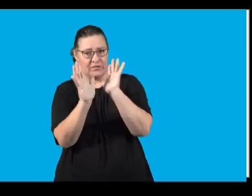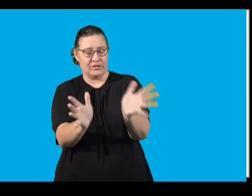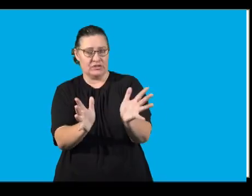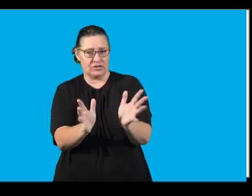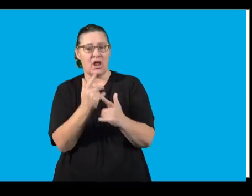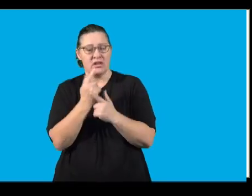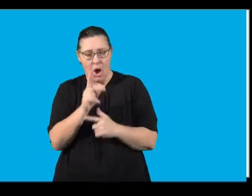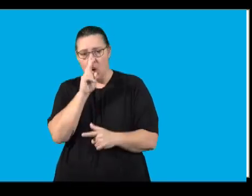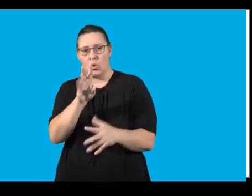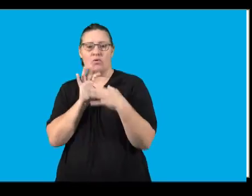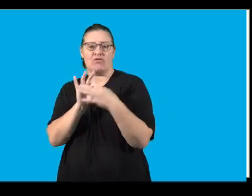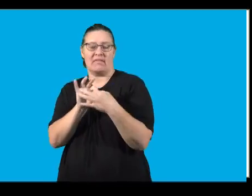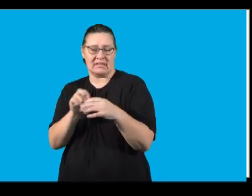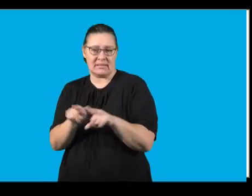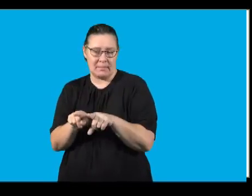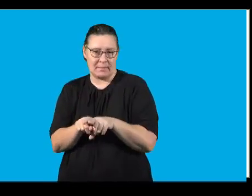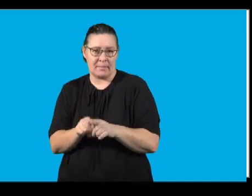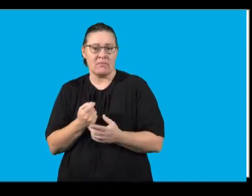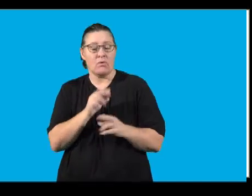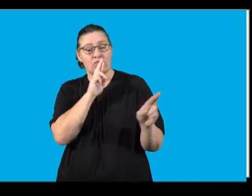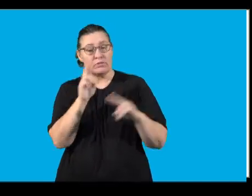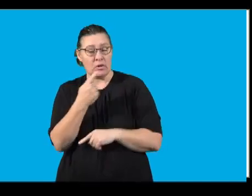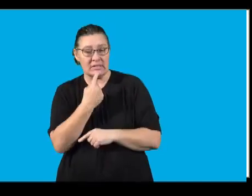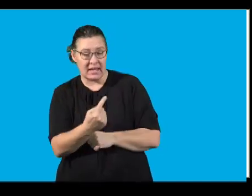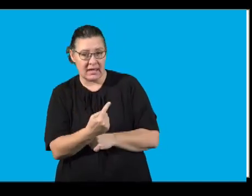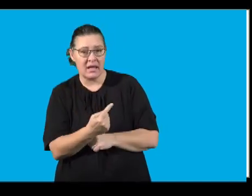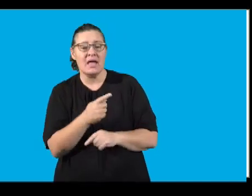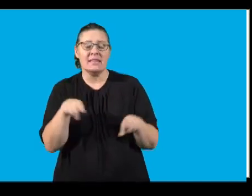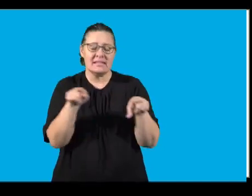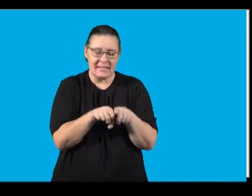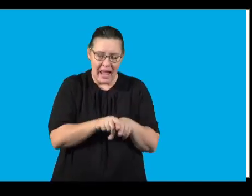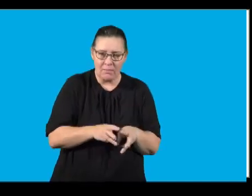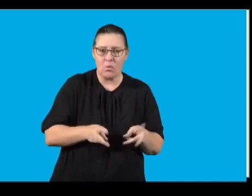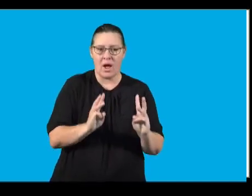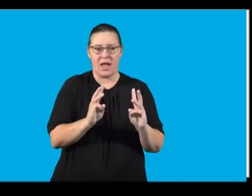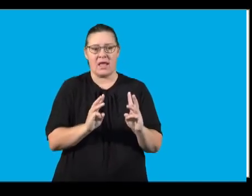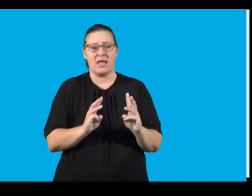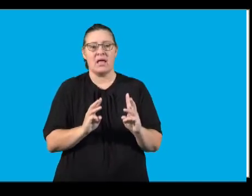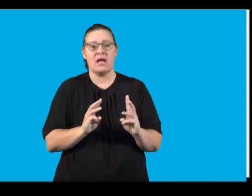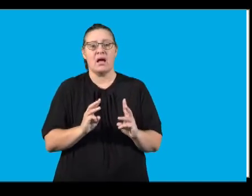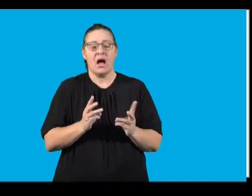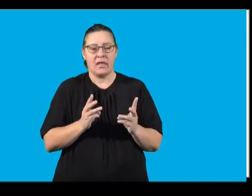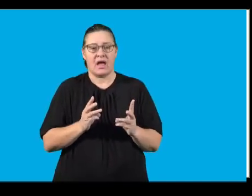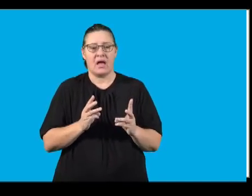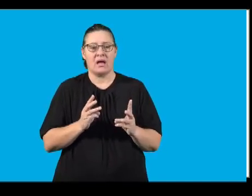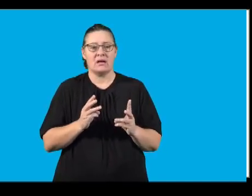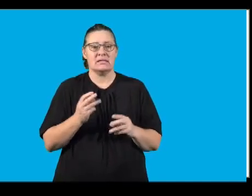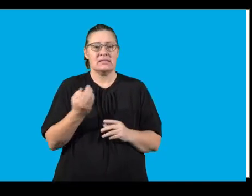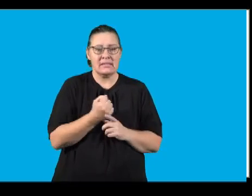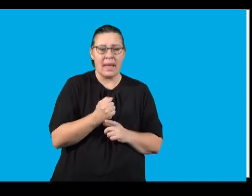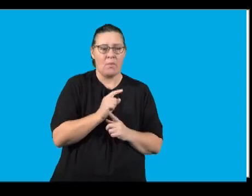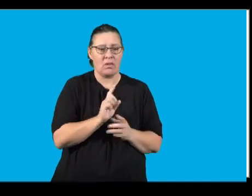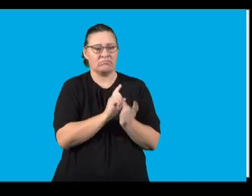at the relevance as well. And in our response it says, the same way that a spurred horse will move Macbeth's love for his wife,